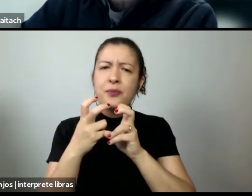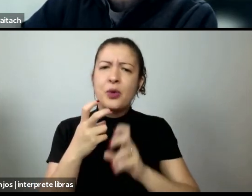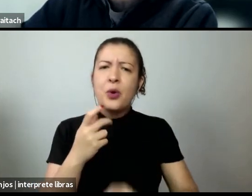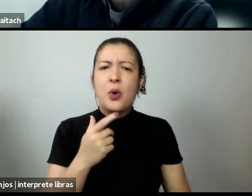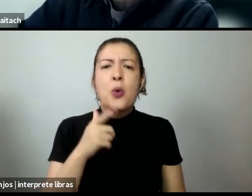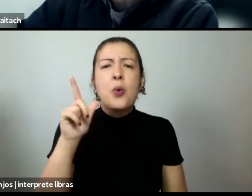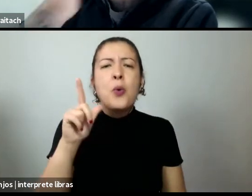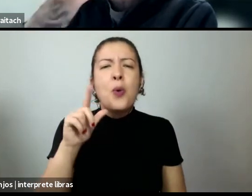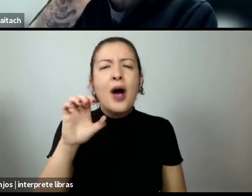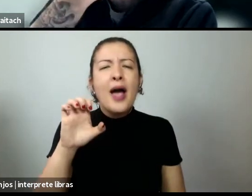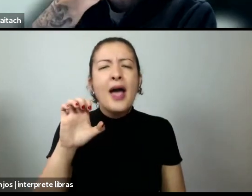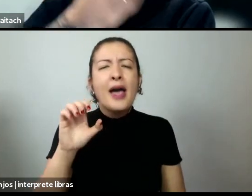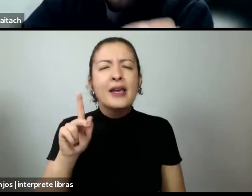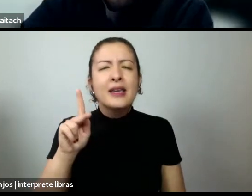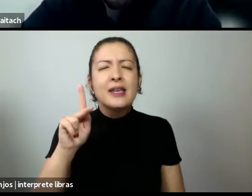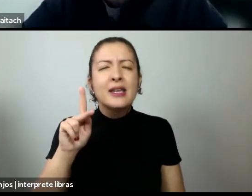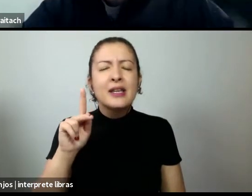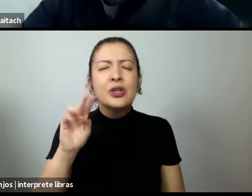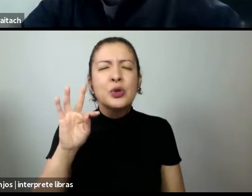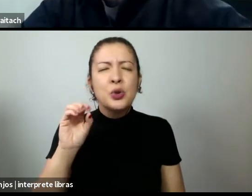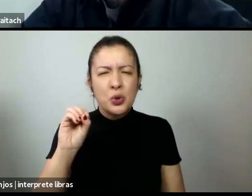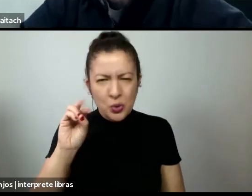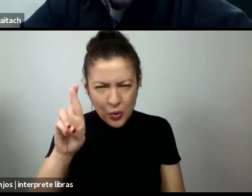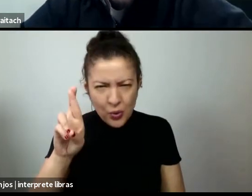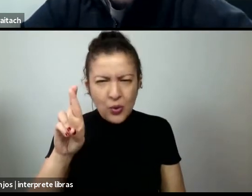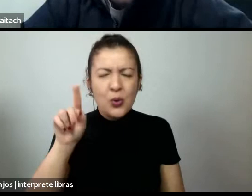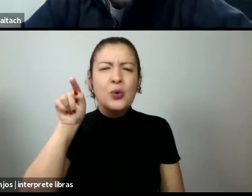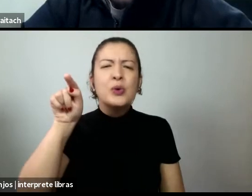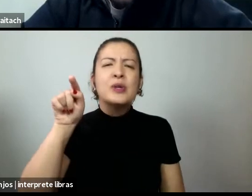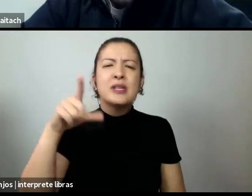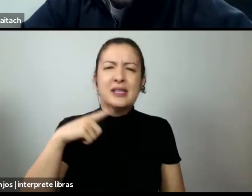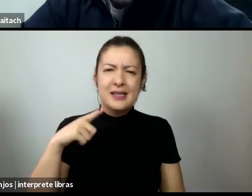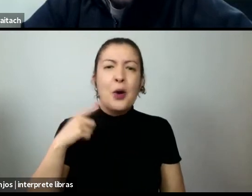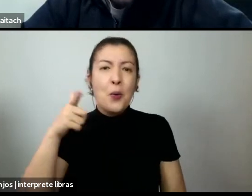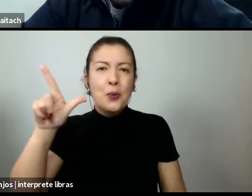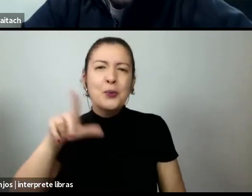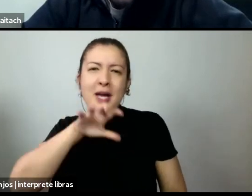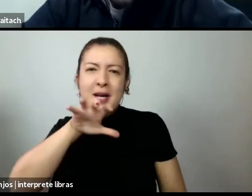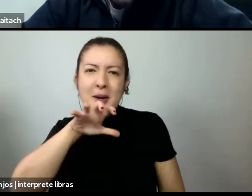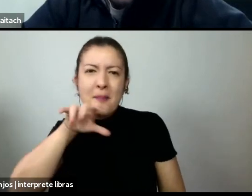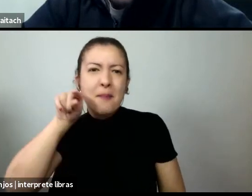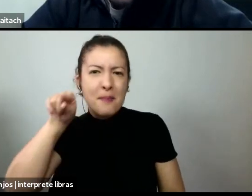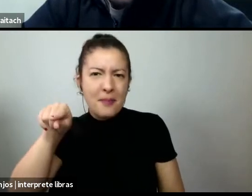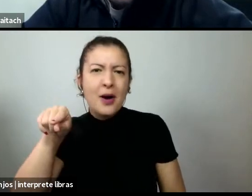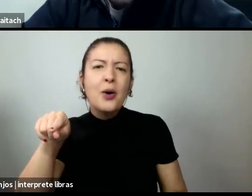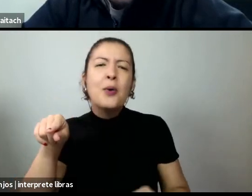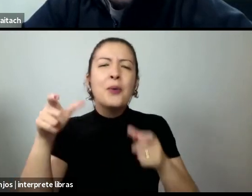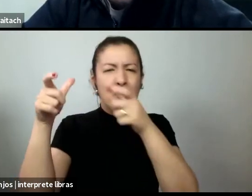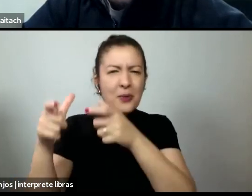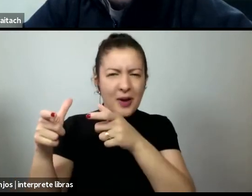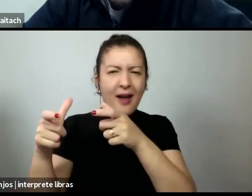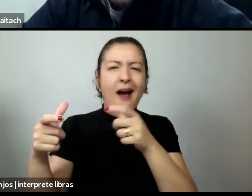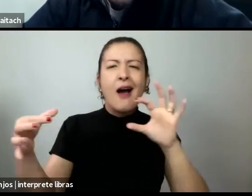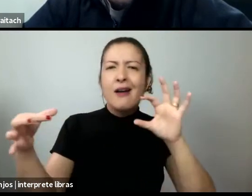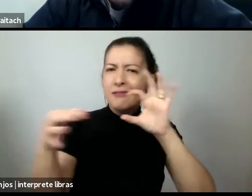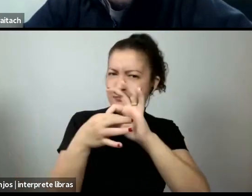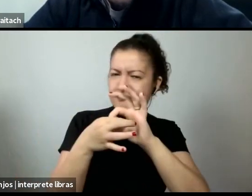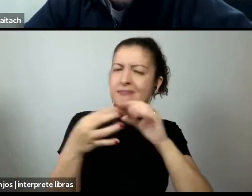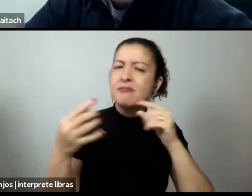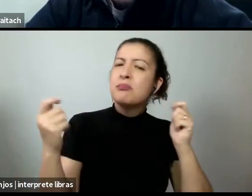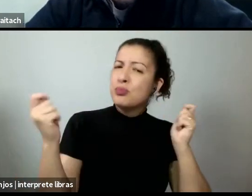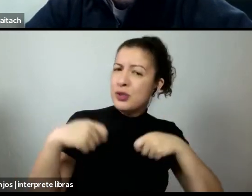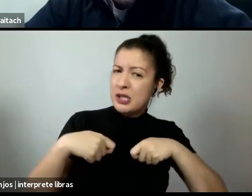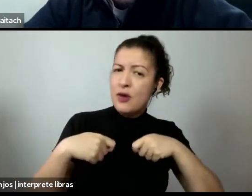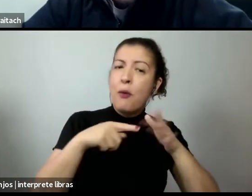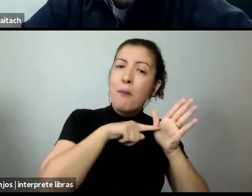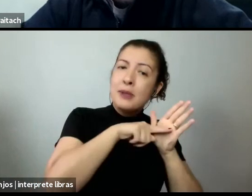problems. You could create a really interesting dialogue, I think, with some of the researchers and government